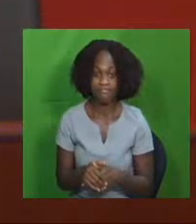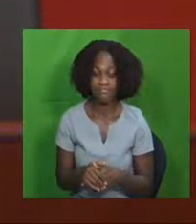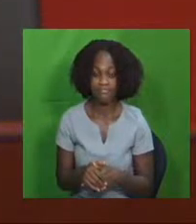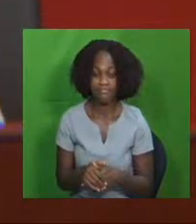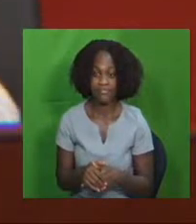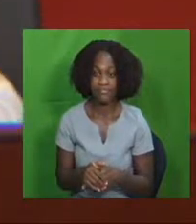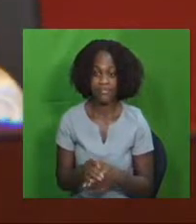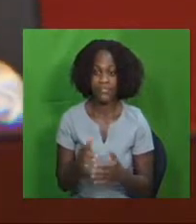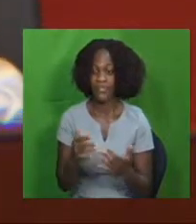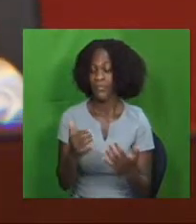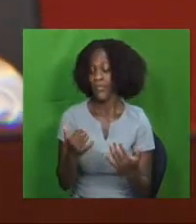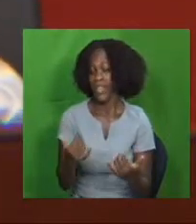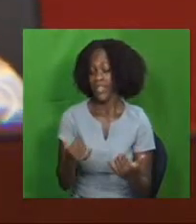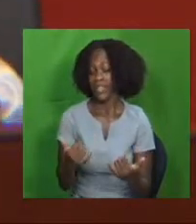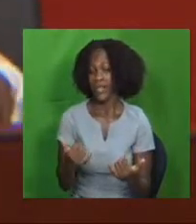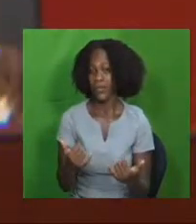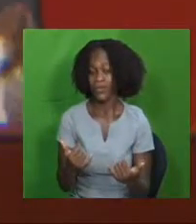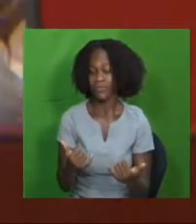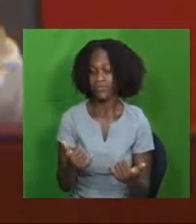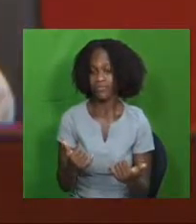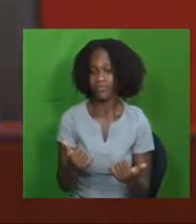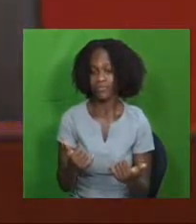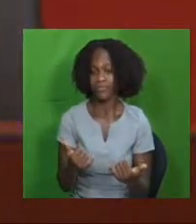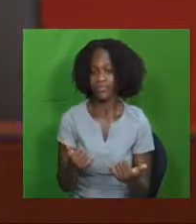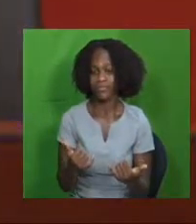it's now